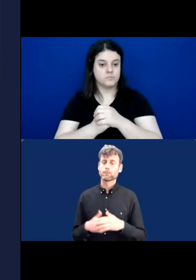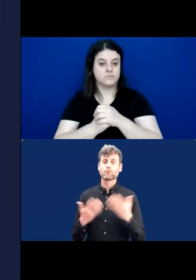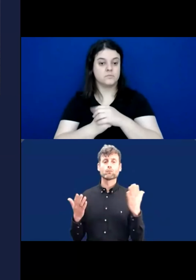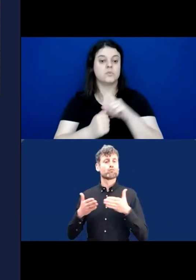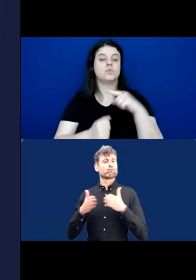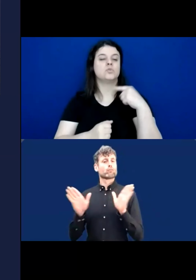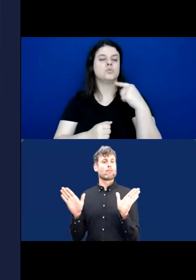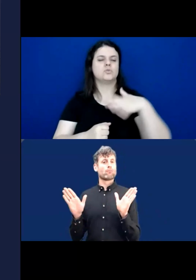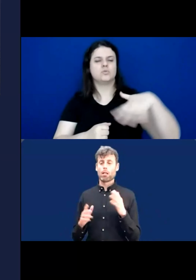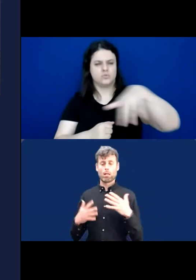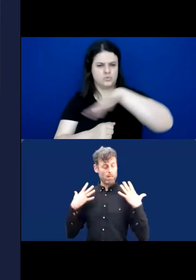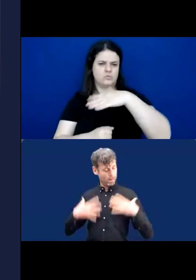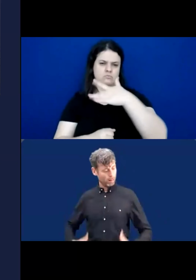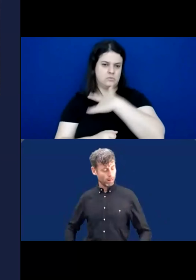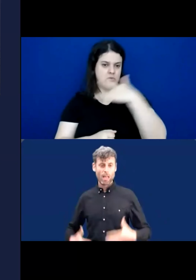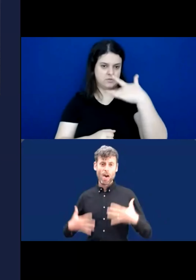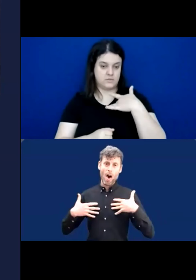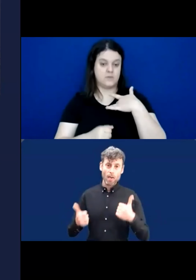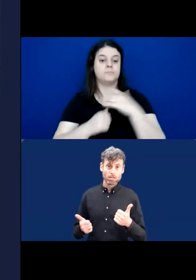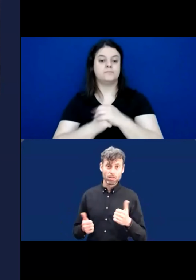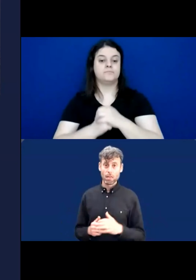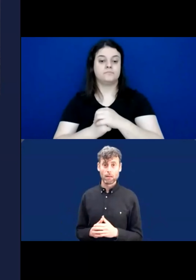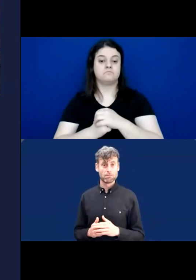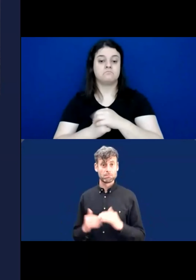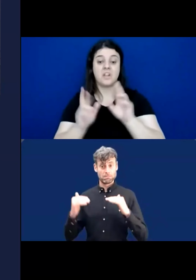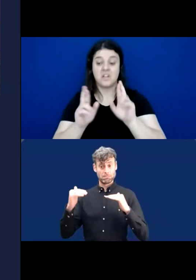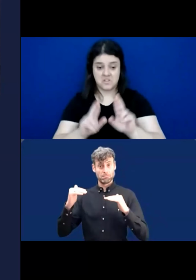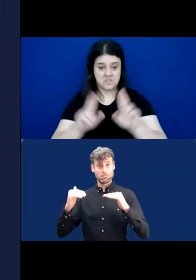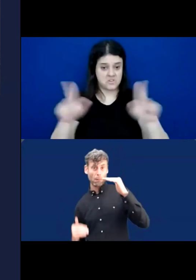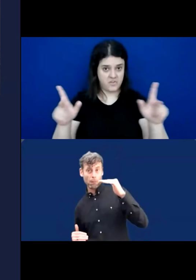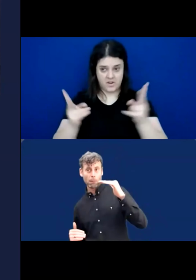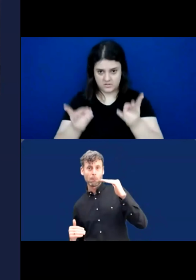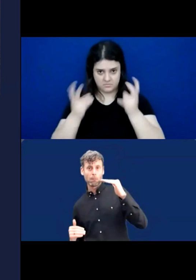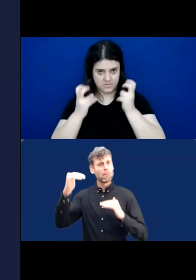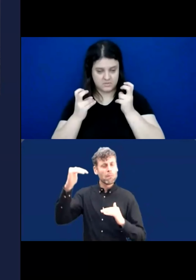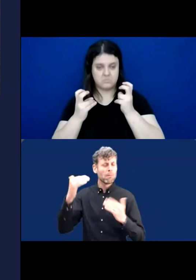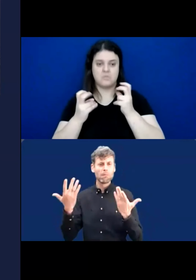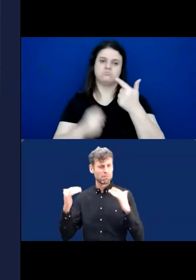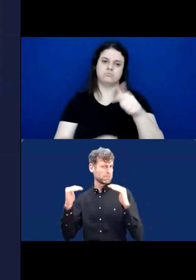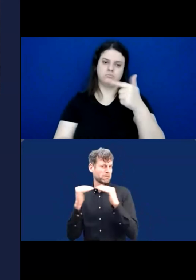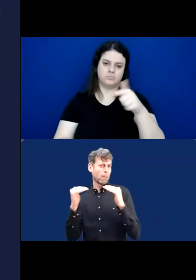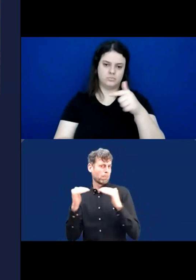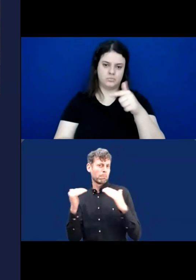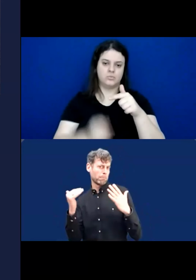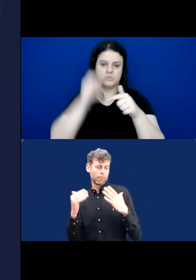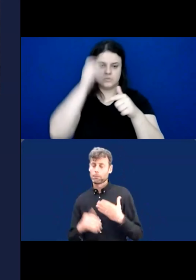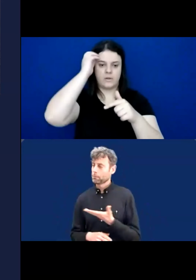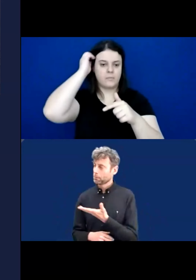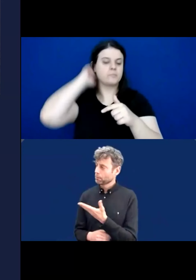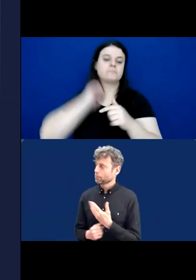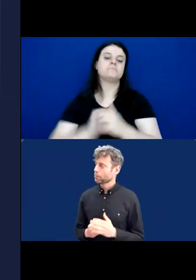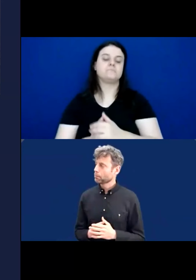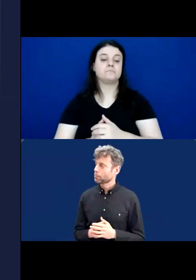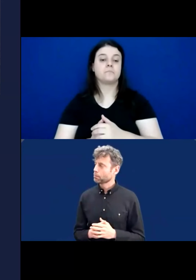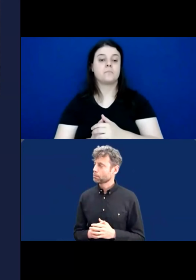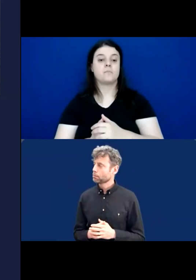health. No significant differences in self-assessed poor health was found